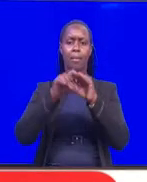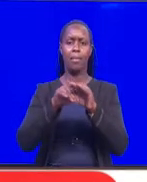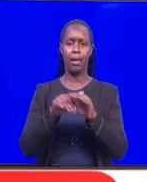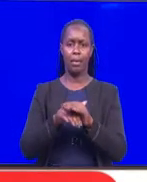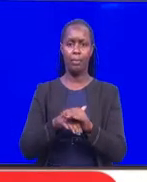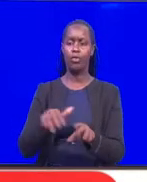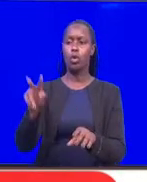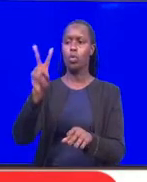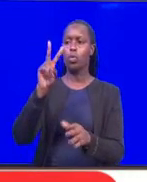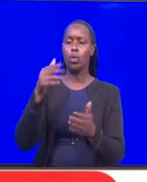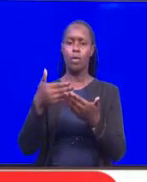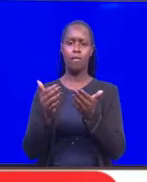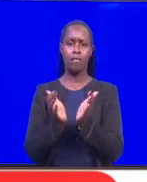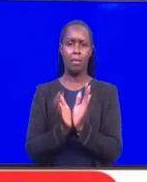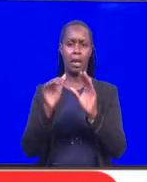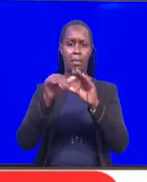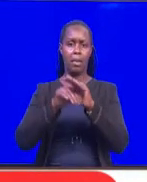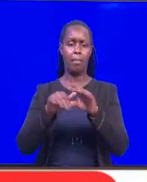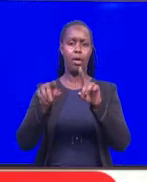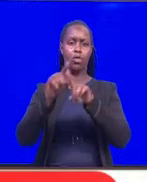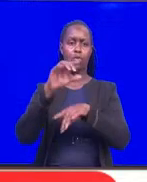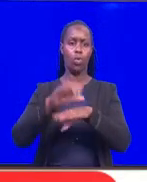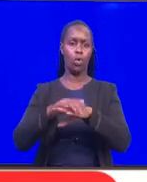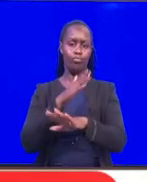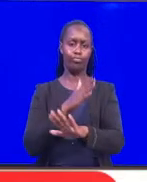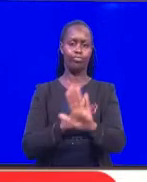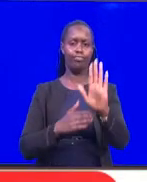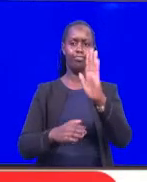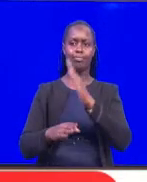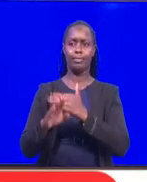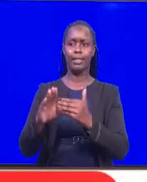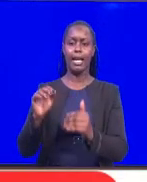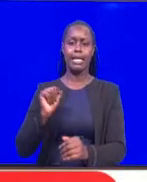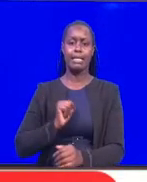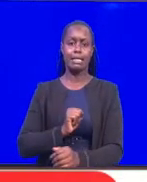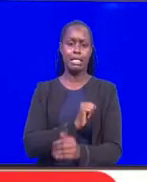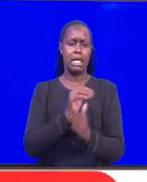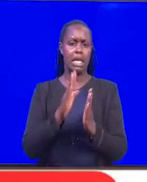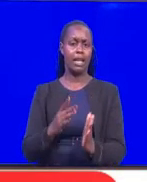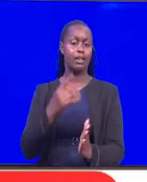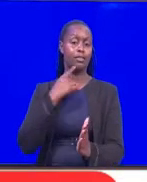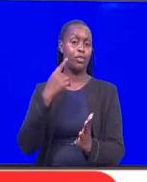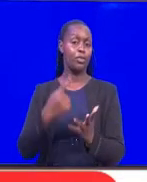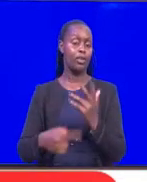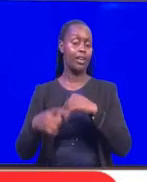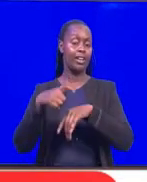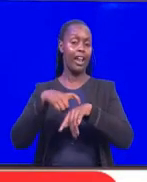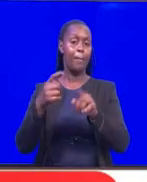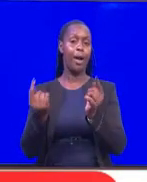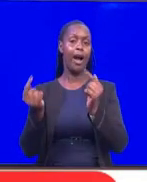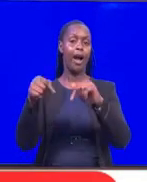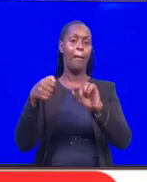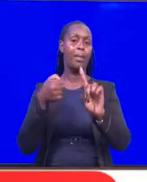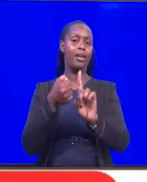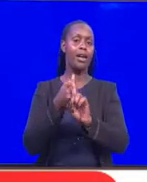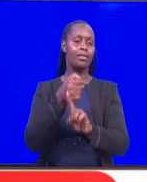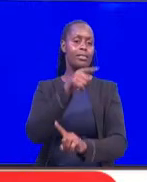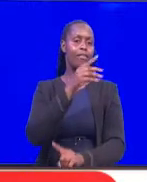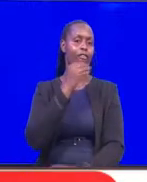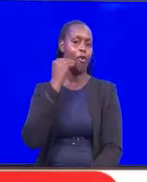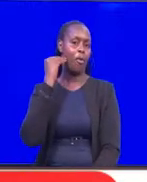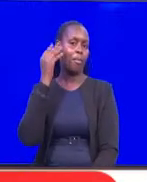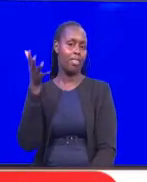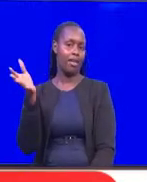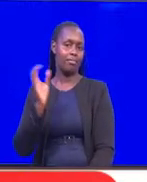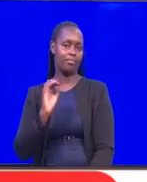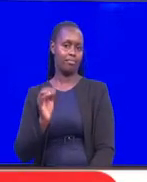members sustained injuries from the attack. The senator has revealed that he was not at his home at the time of the attack, while at the same time calling on the